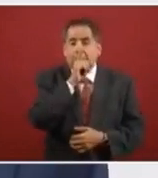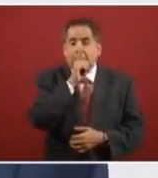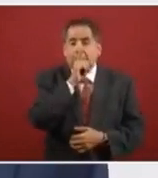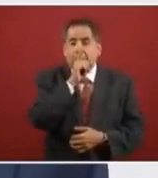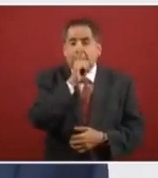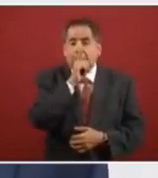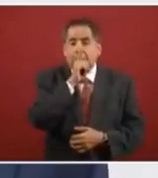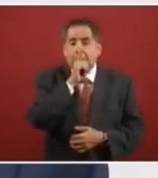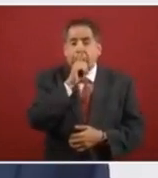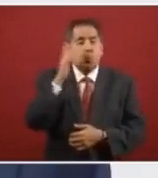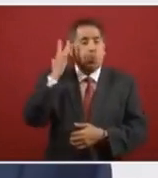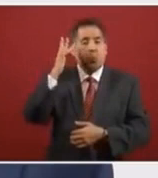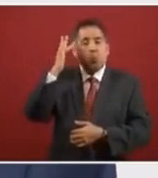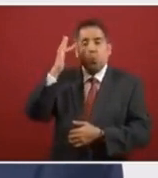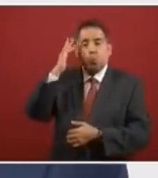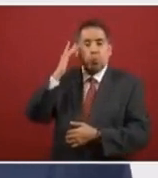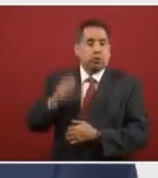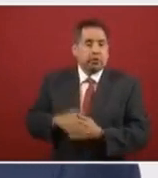the contrary